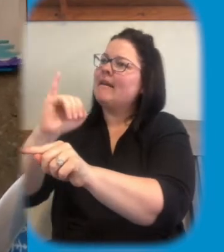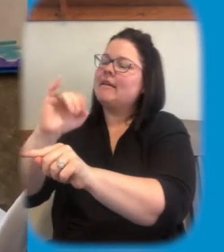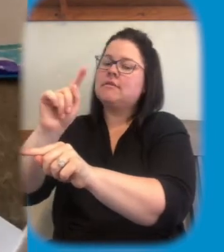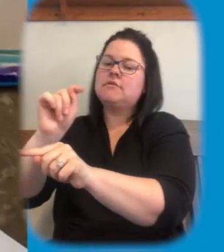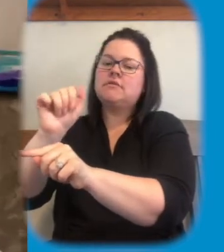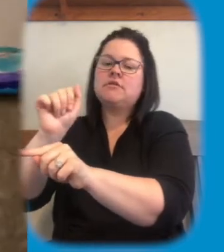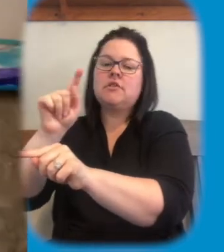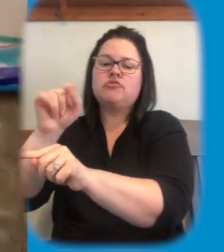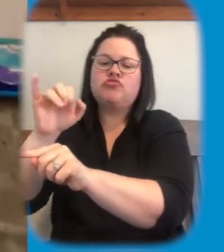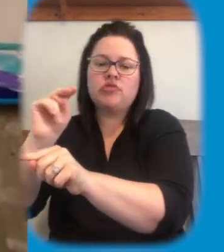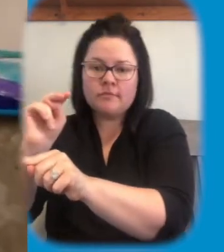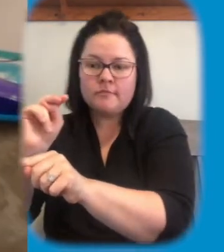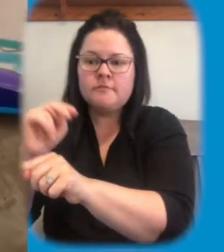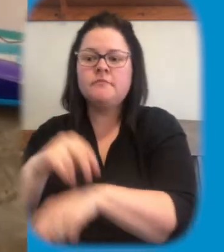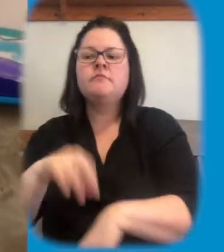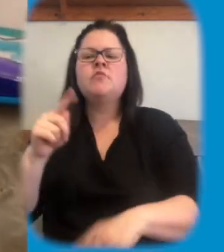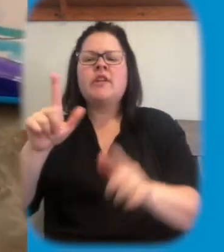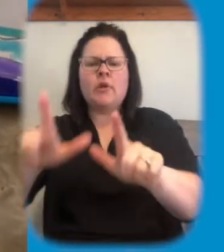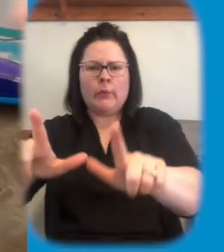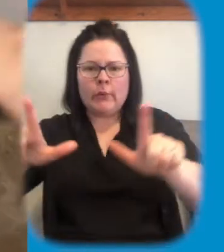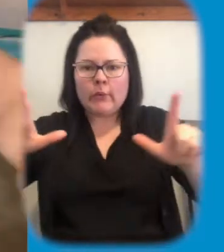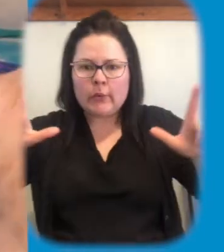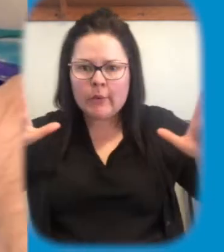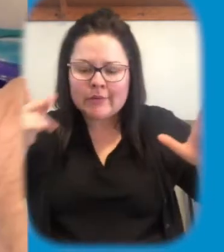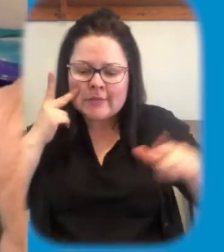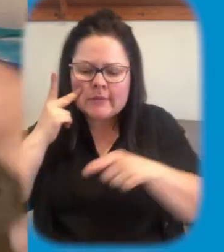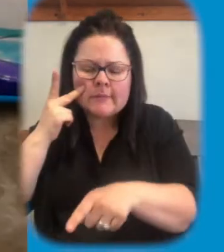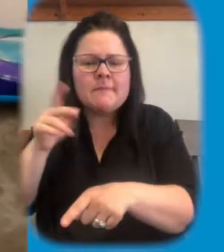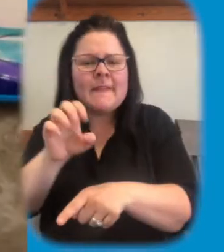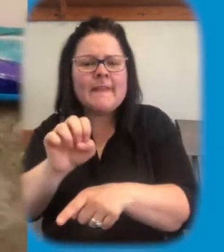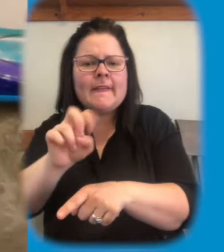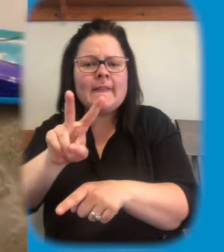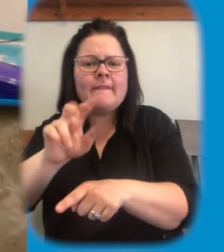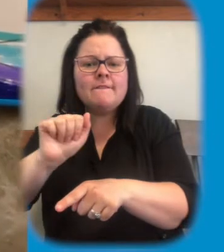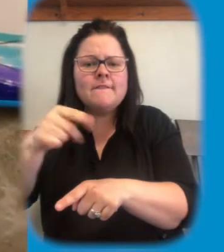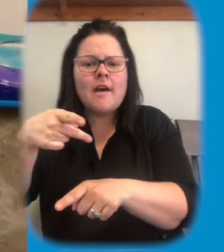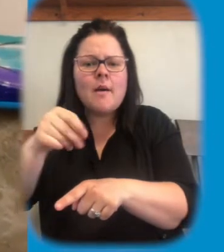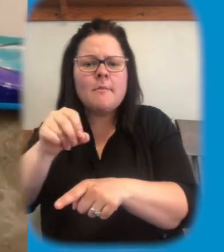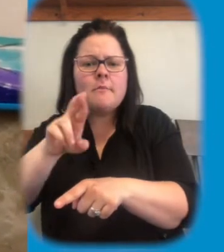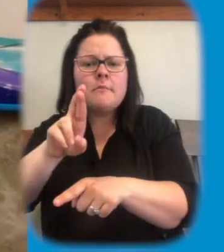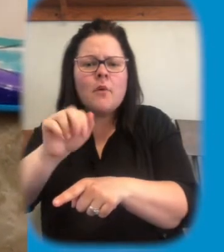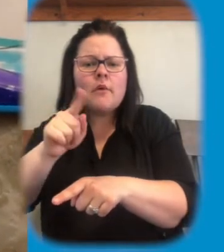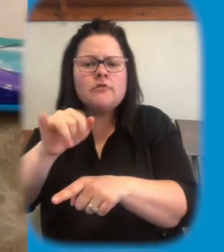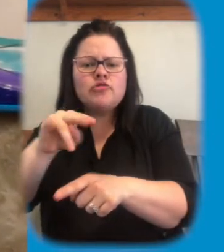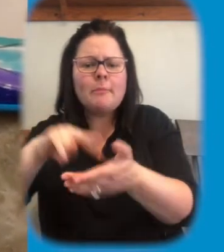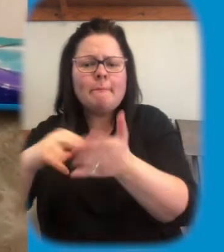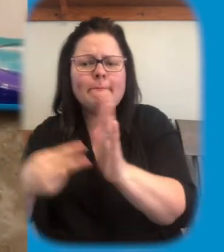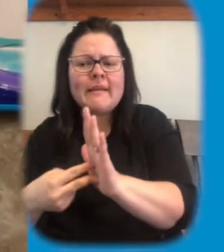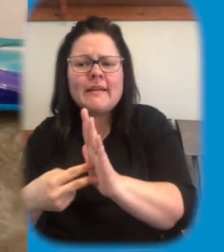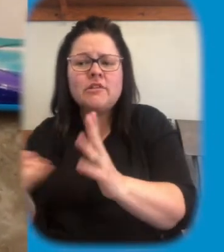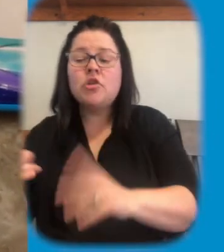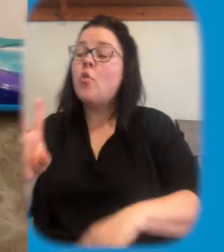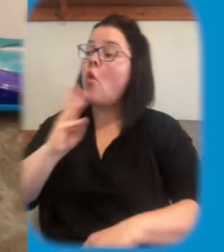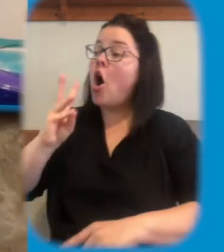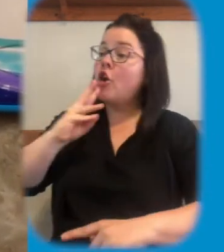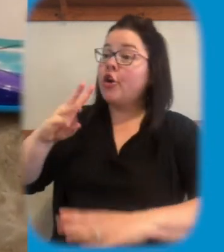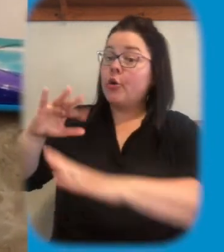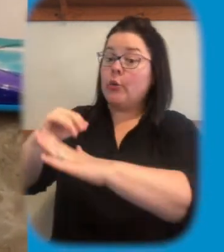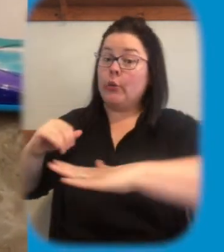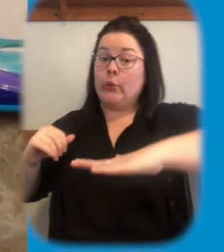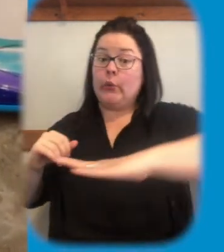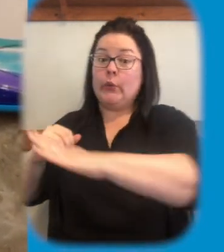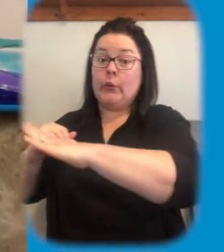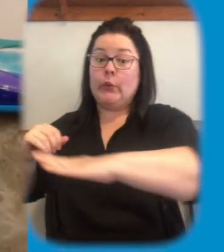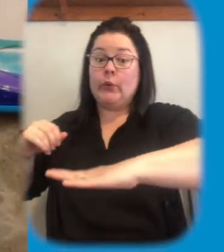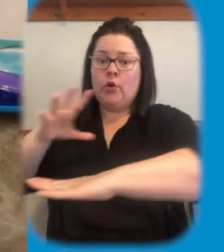Precipitation. Yeah. So let's zoom in on a couple parts. What does evaporation mean? It's just when water evaporates out of the ocean